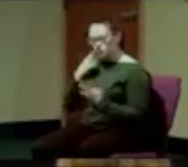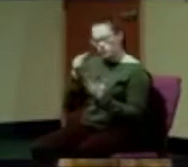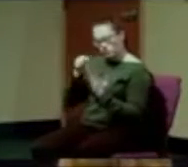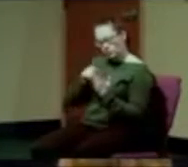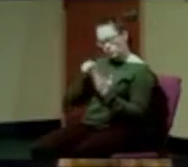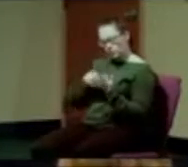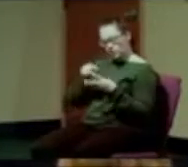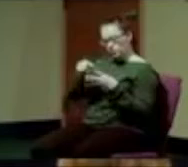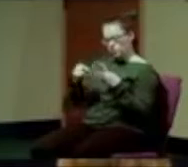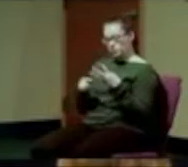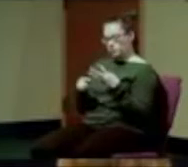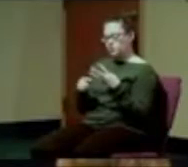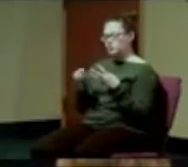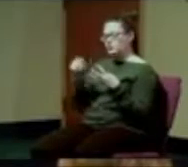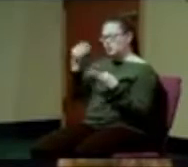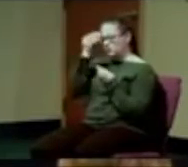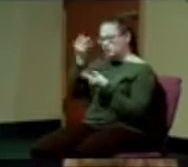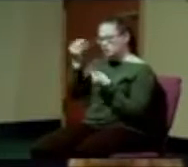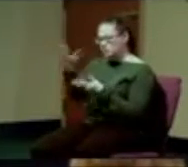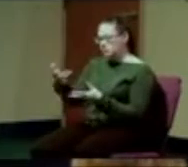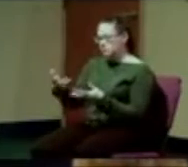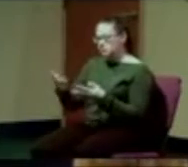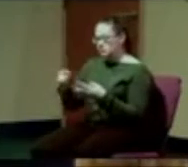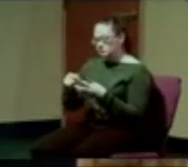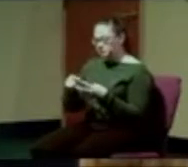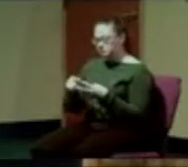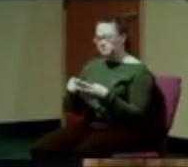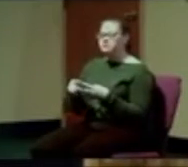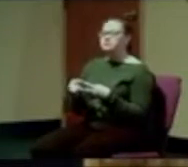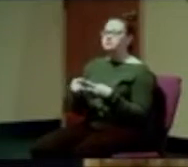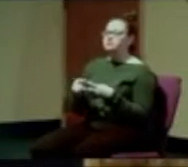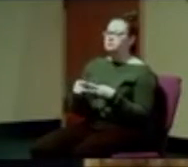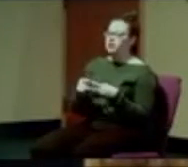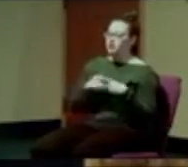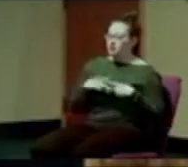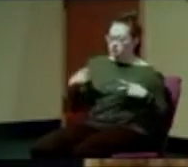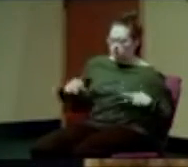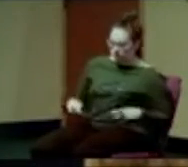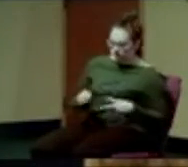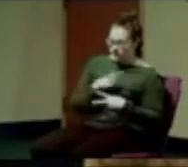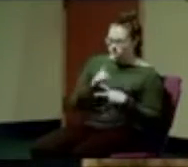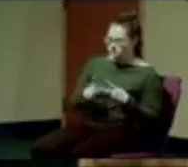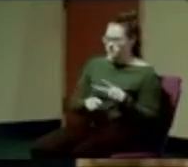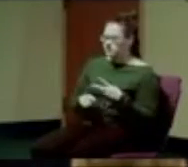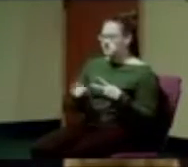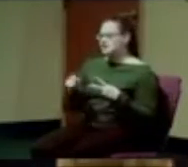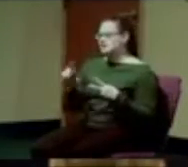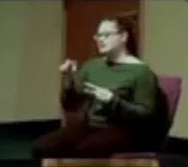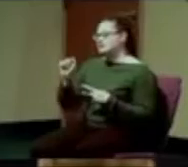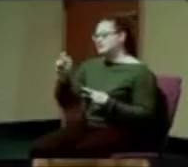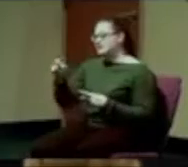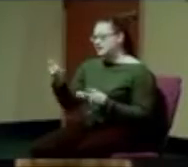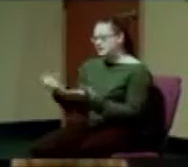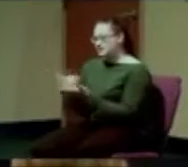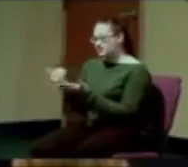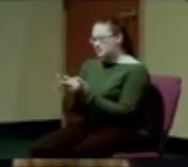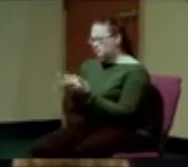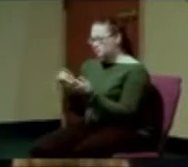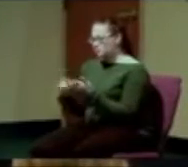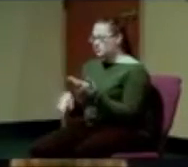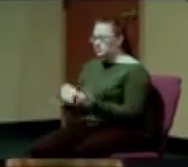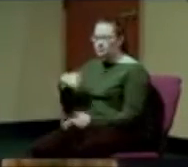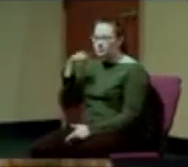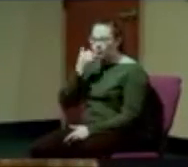notice is that prostitutes, criminals, and tax collectors were very easy to hang out with Jesus. Wasn't a